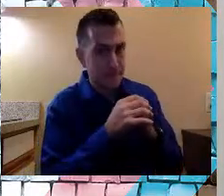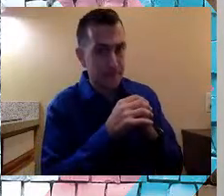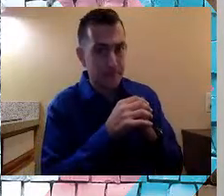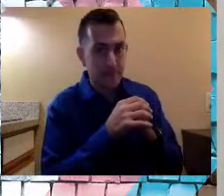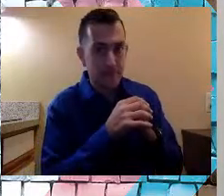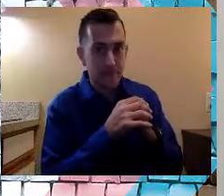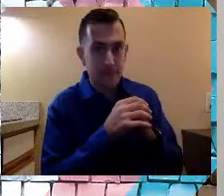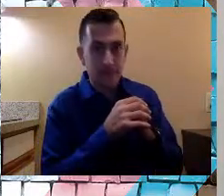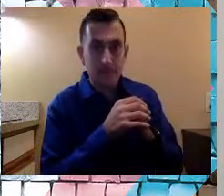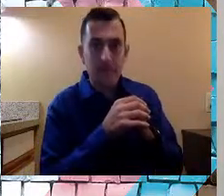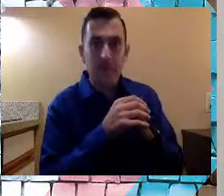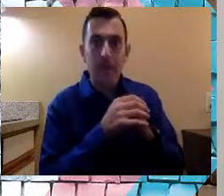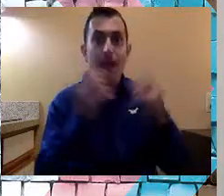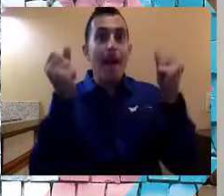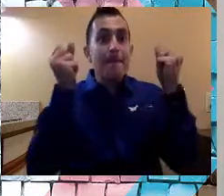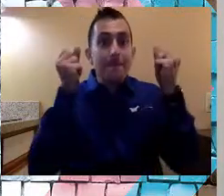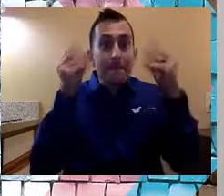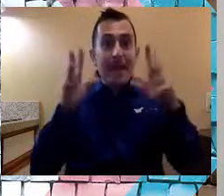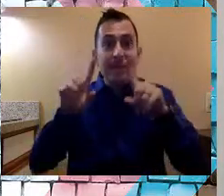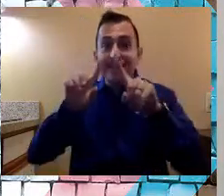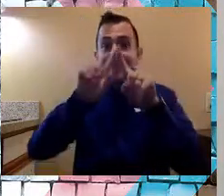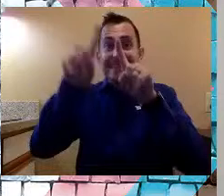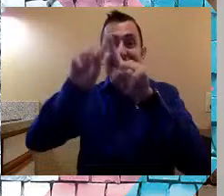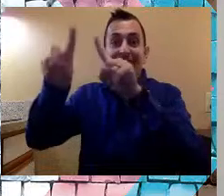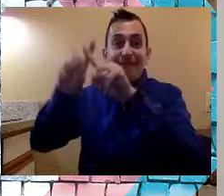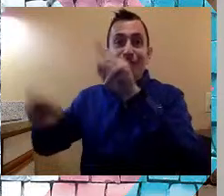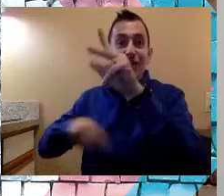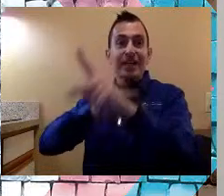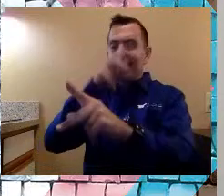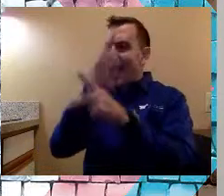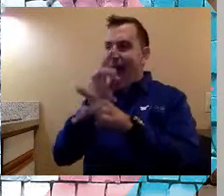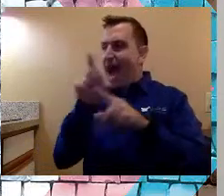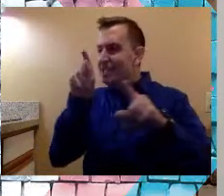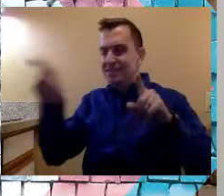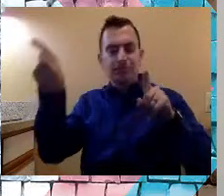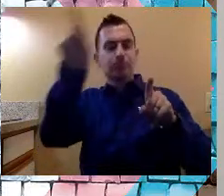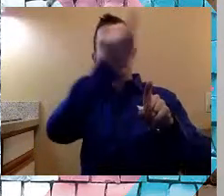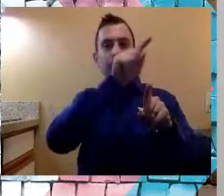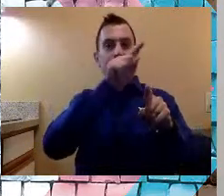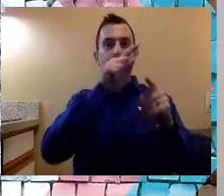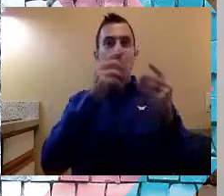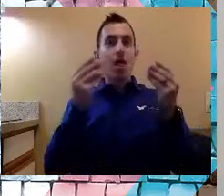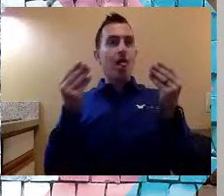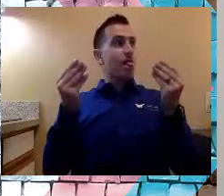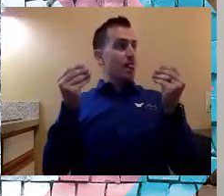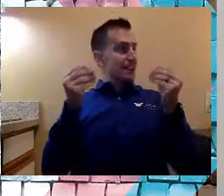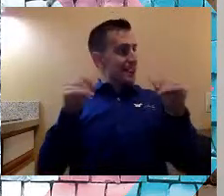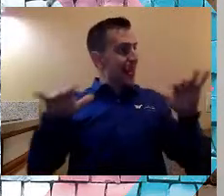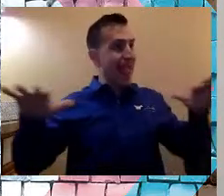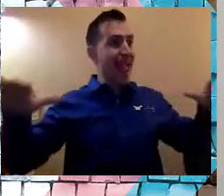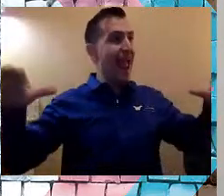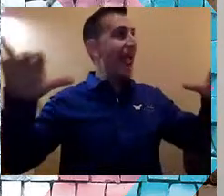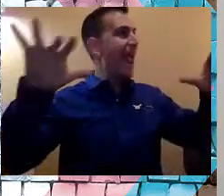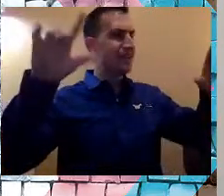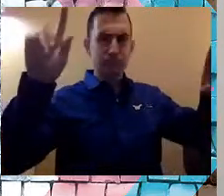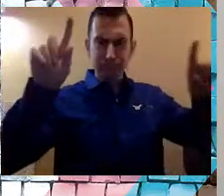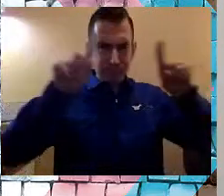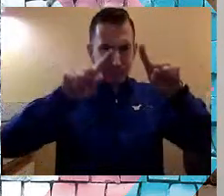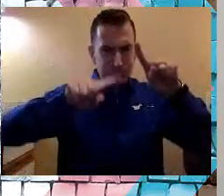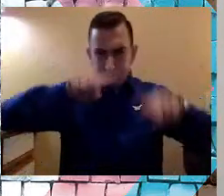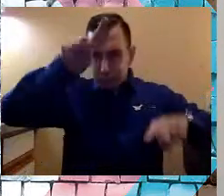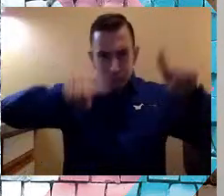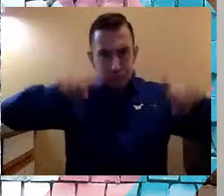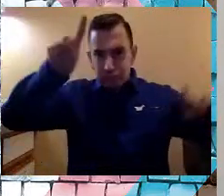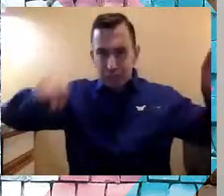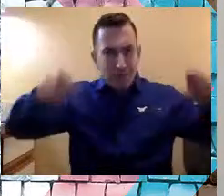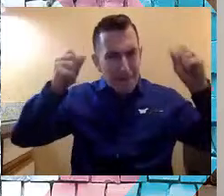So many different kinds. It's the land of all. Look at all of the different